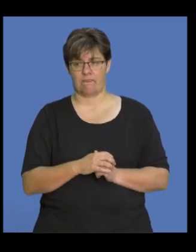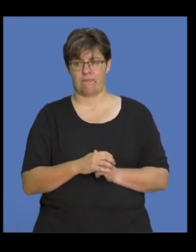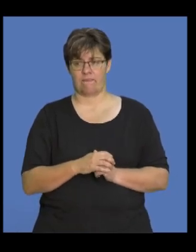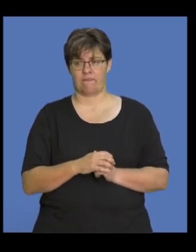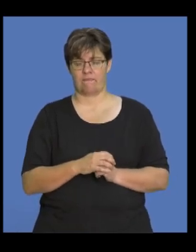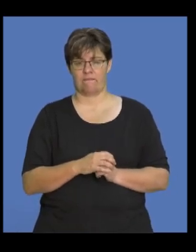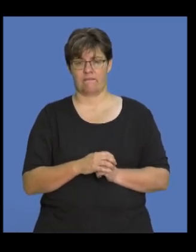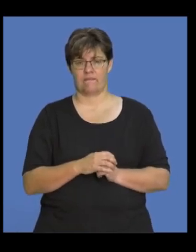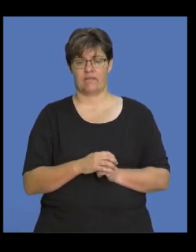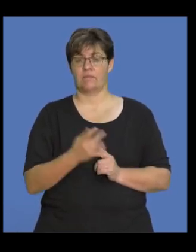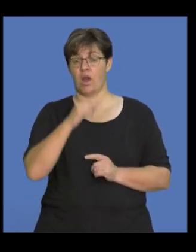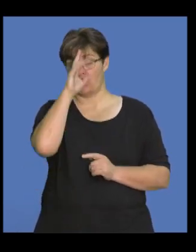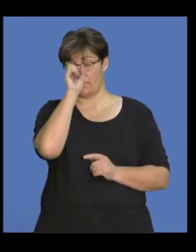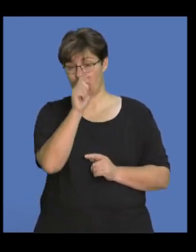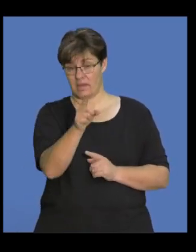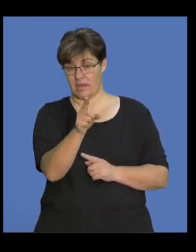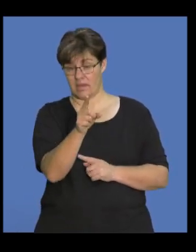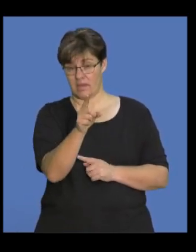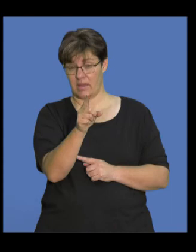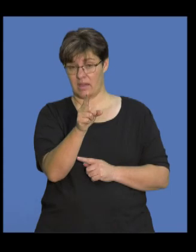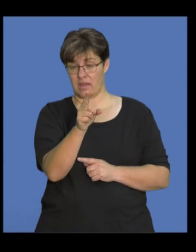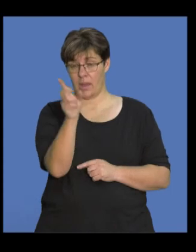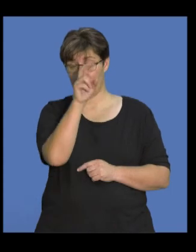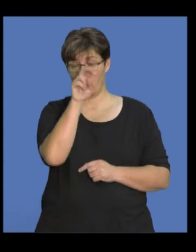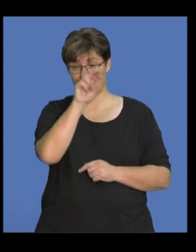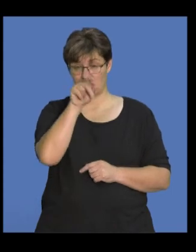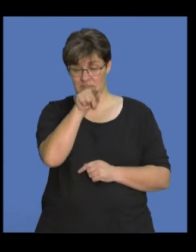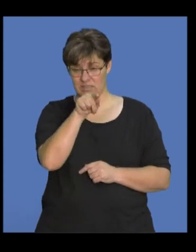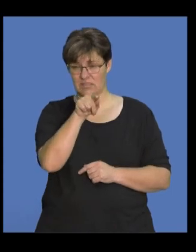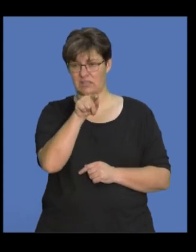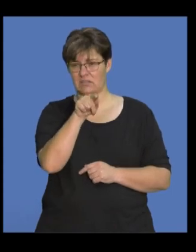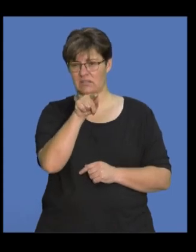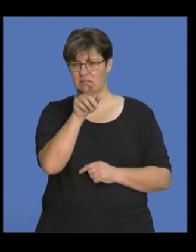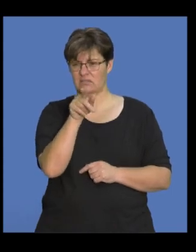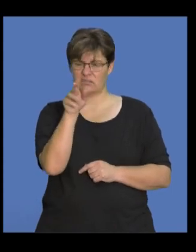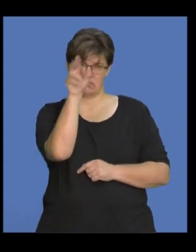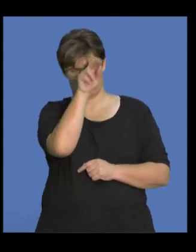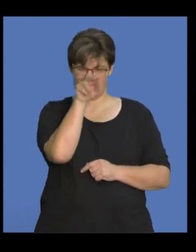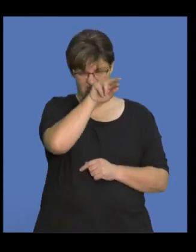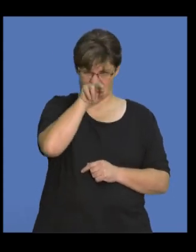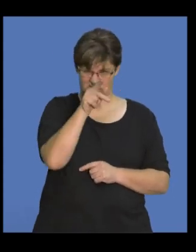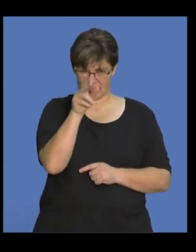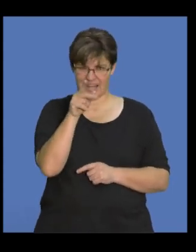2,162 pounds. But remember that our pounds, it's normally something of that